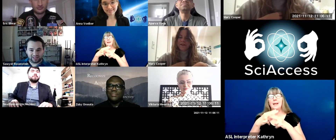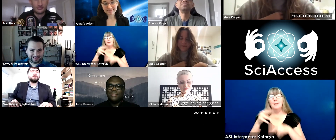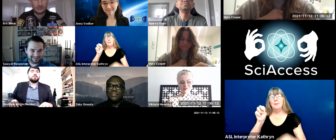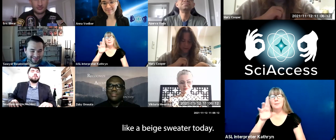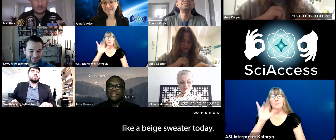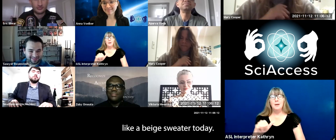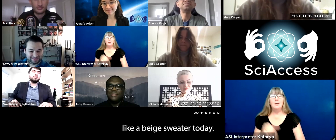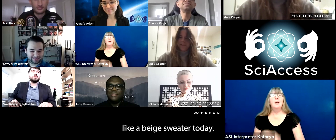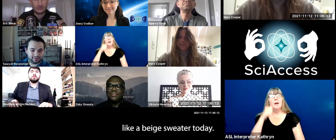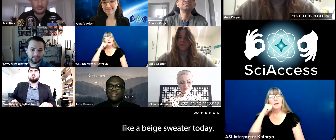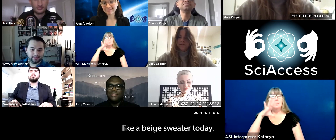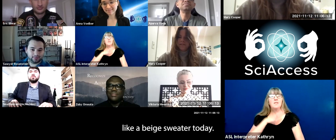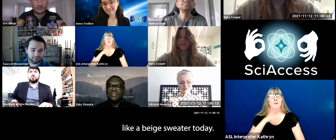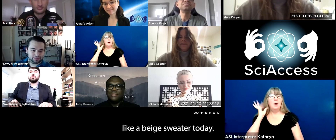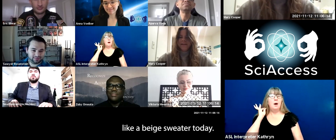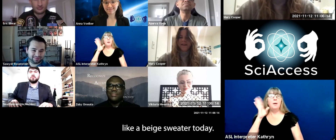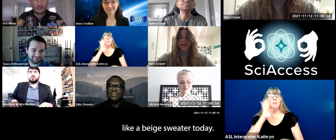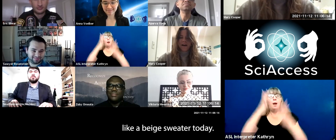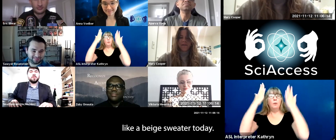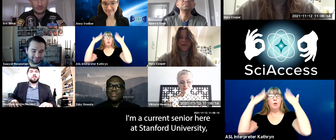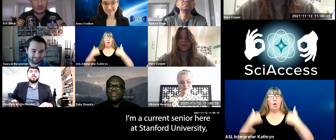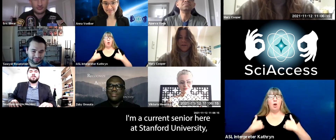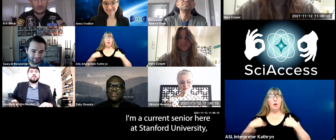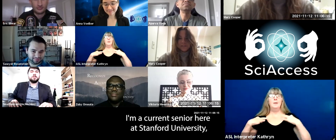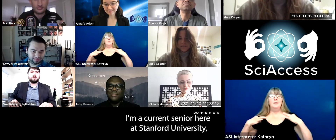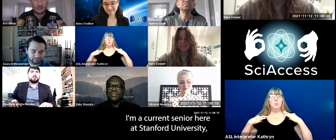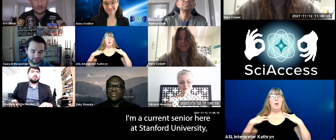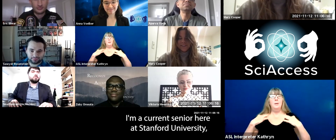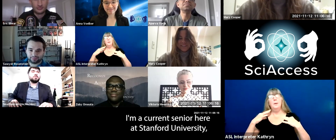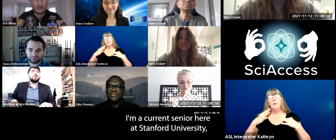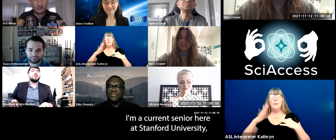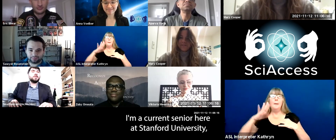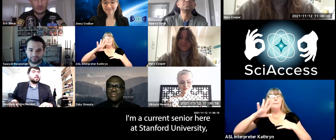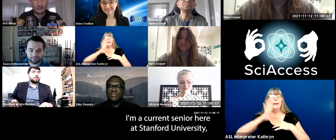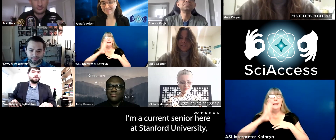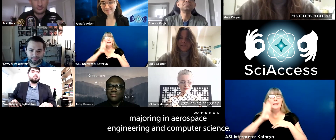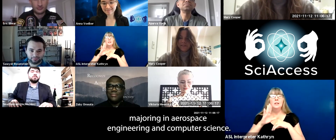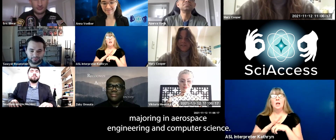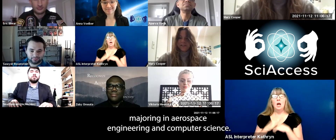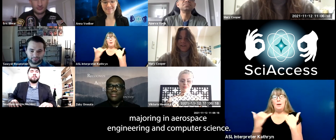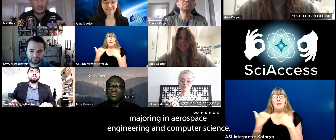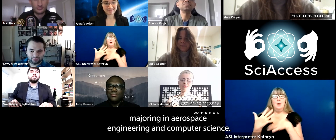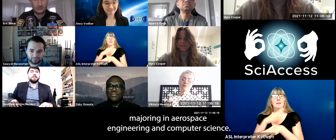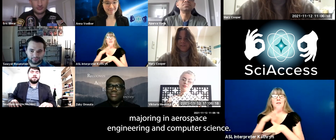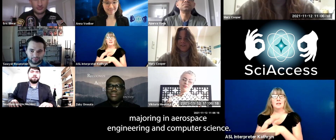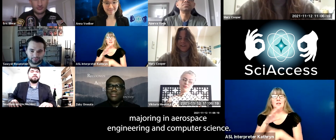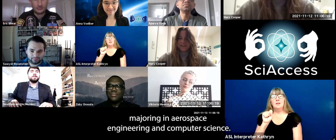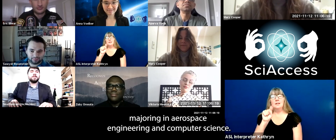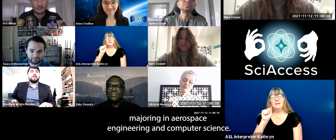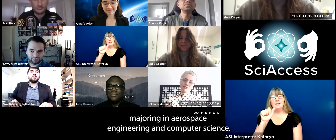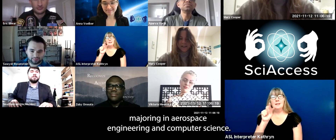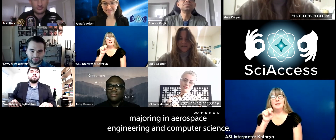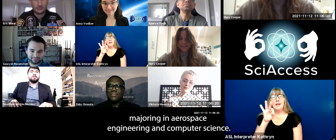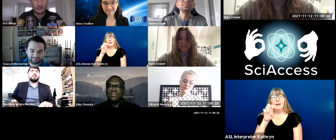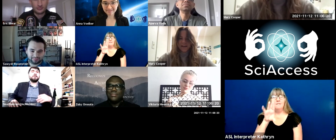wearing like a beige sweater today. I'm a current senior here at Stanford University, majoring in aerospace engineering and